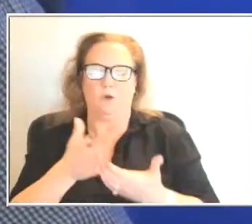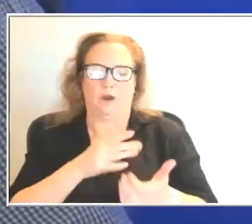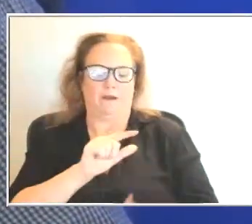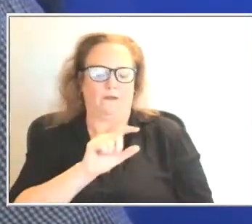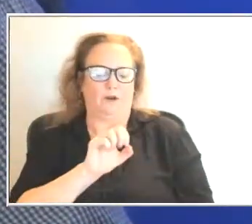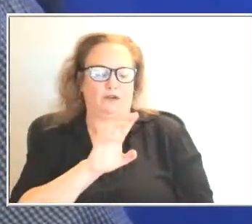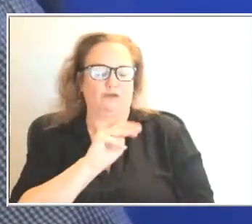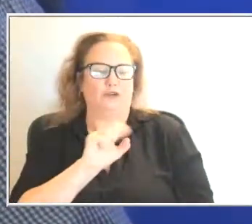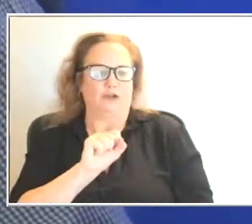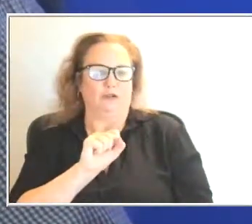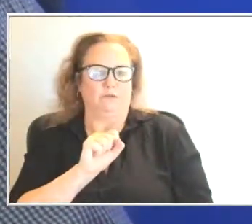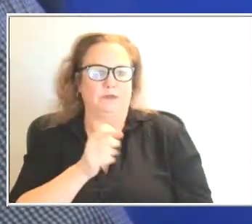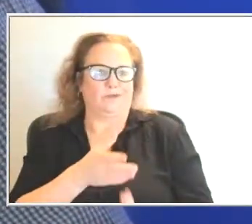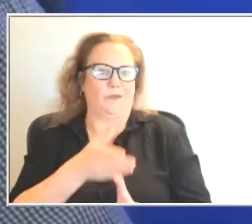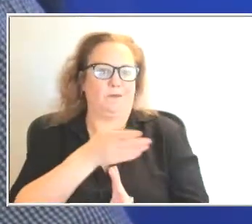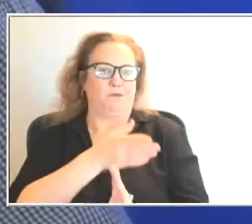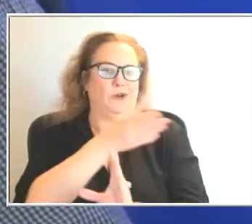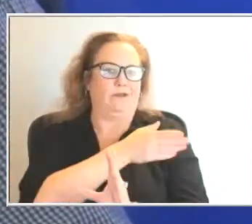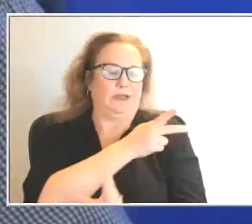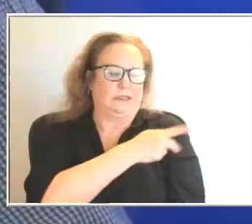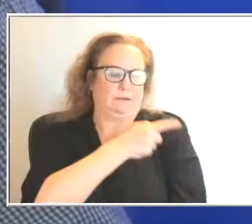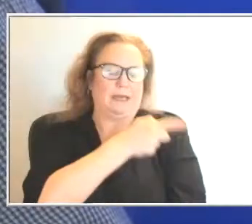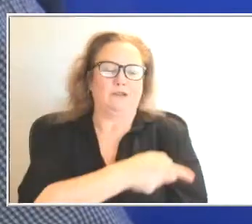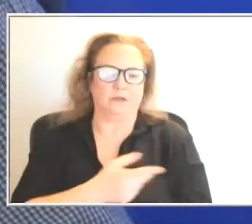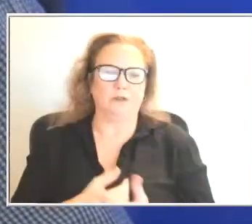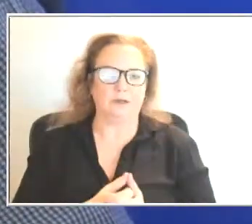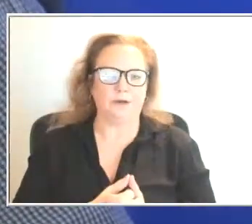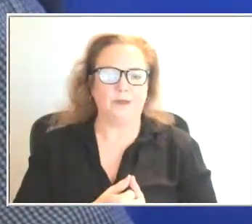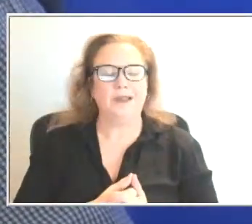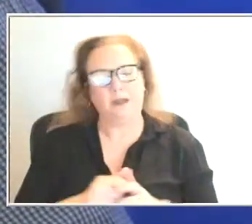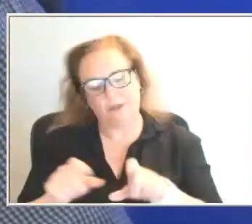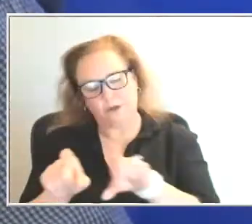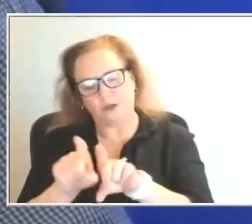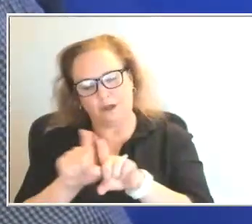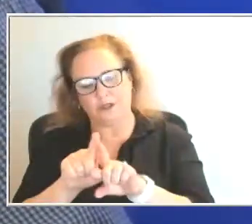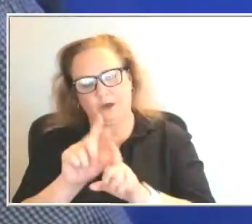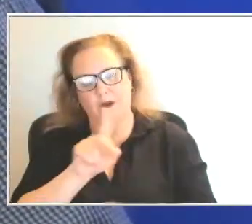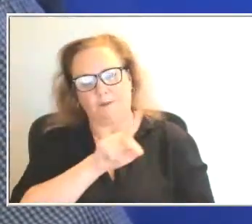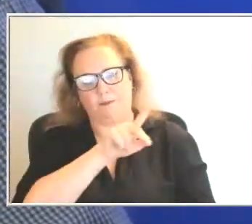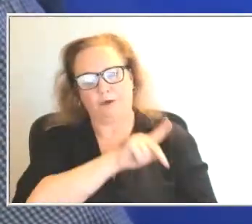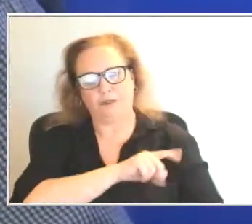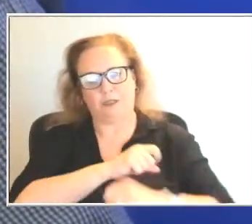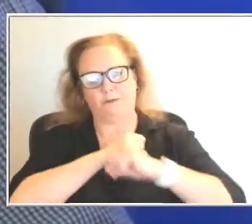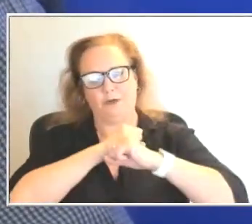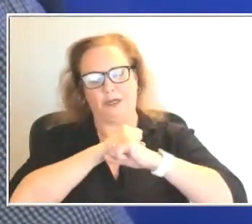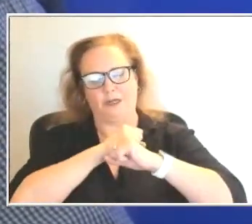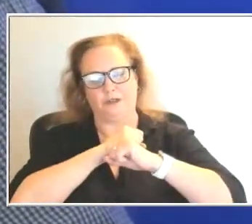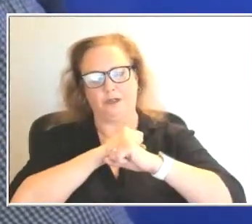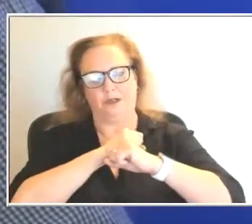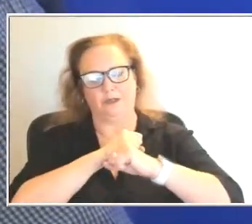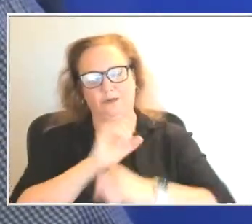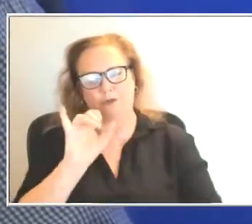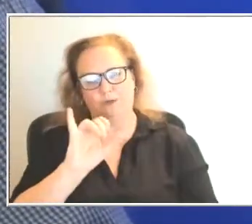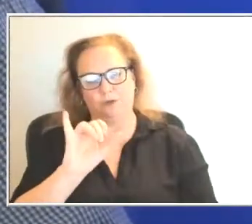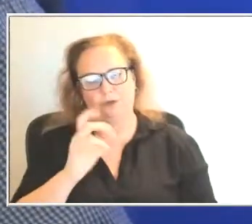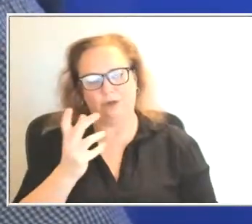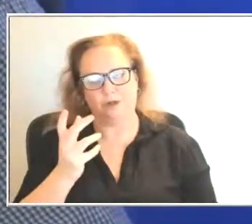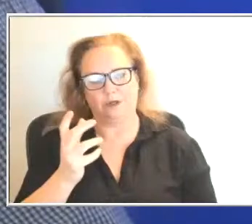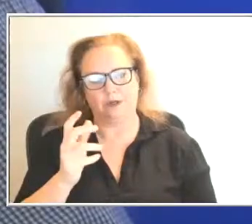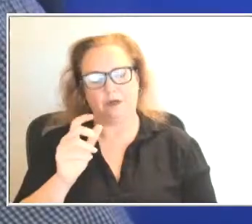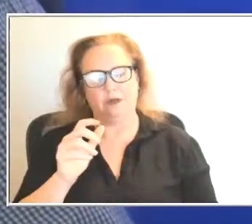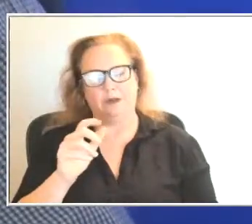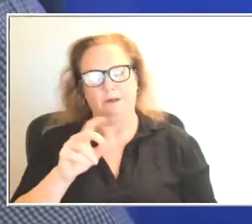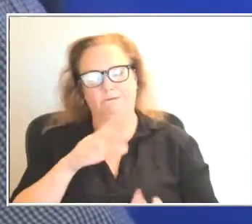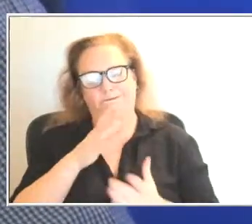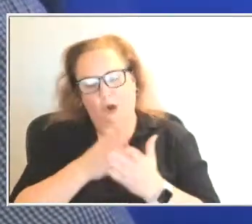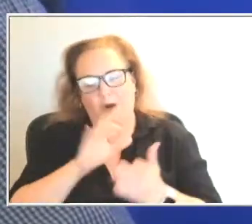the previous patient. There also is a personal protection, a la the name of it, aspect of that, but